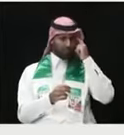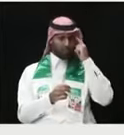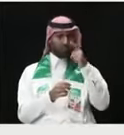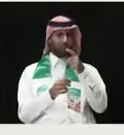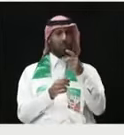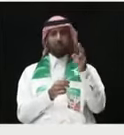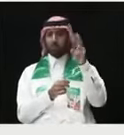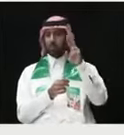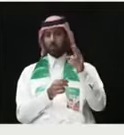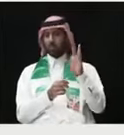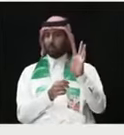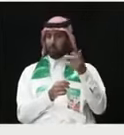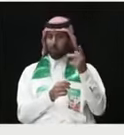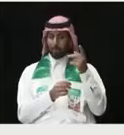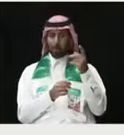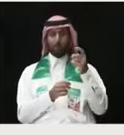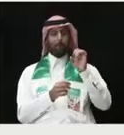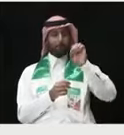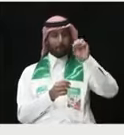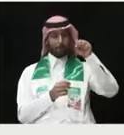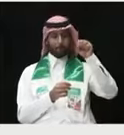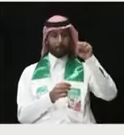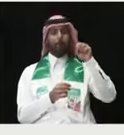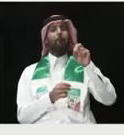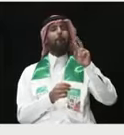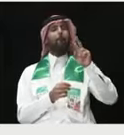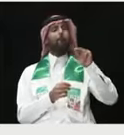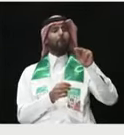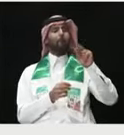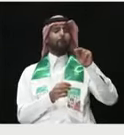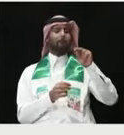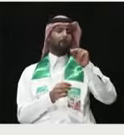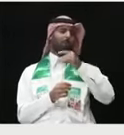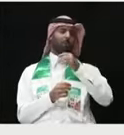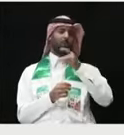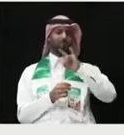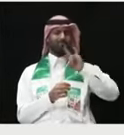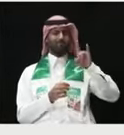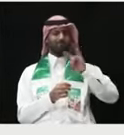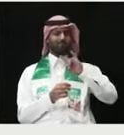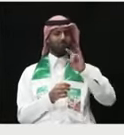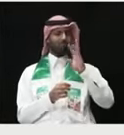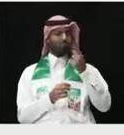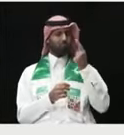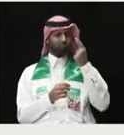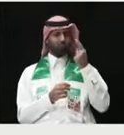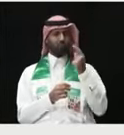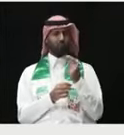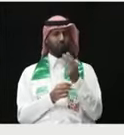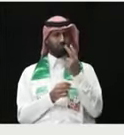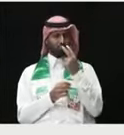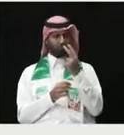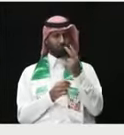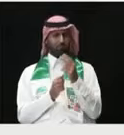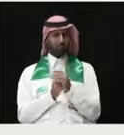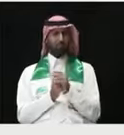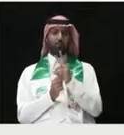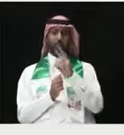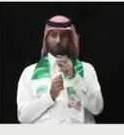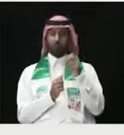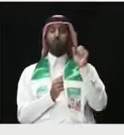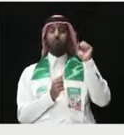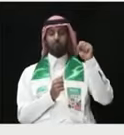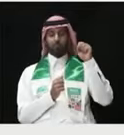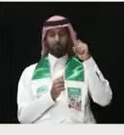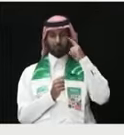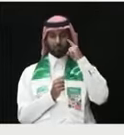according to the picture that we've got here? Yes, he did. He did watch TV. So you have to